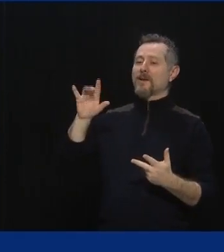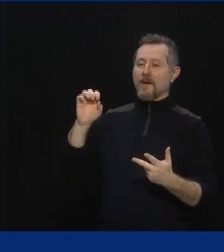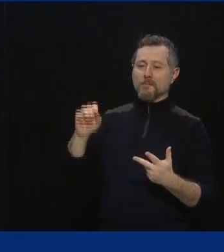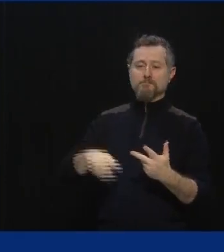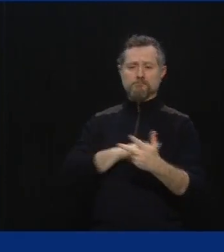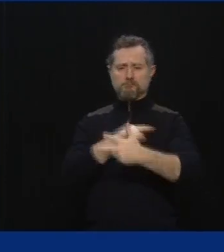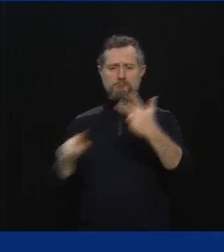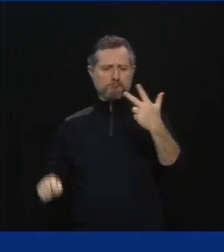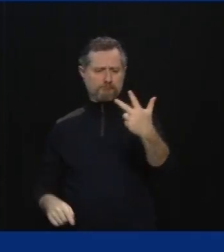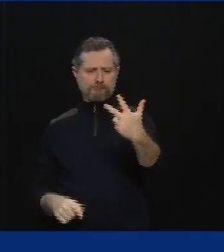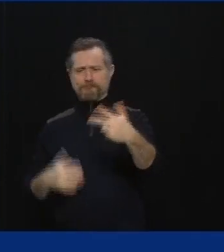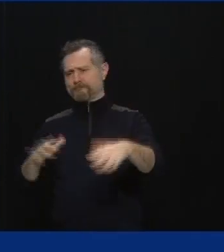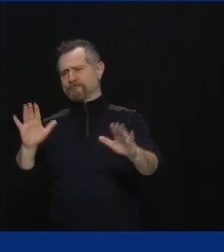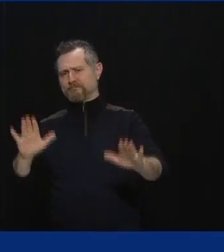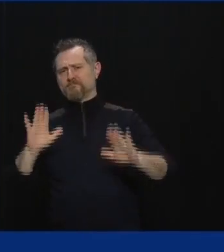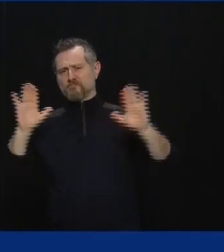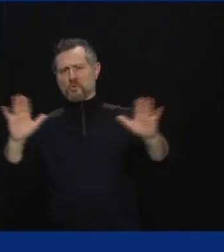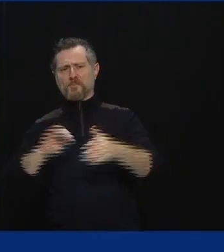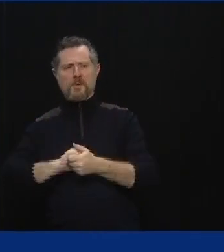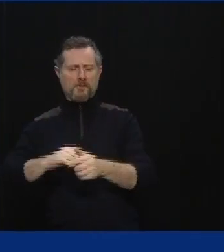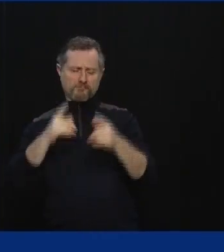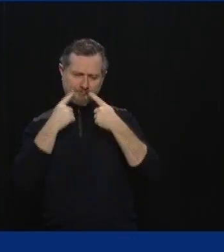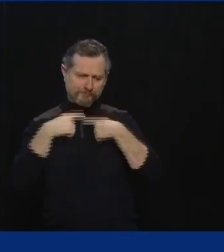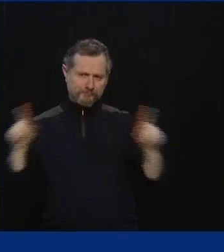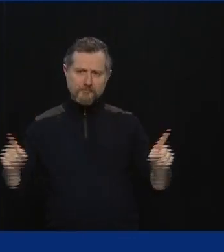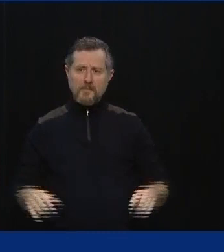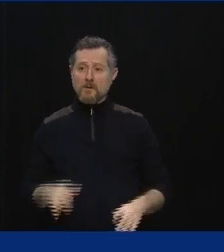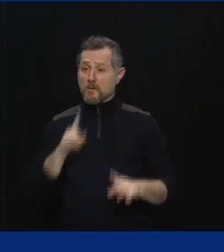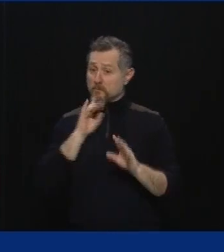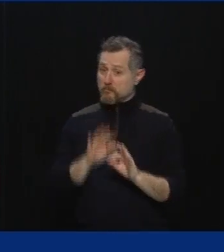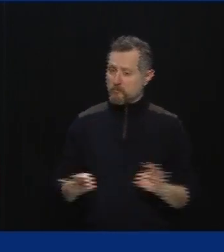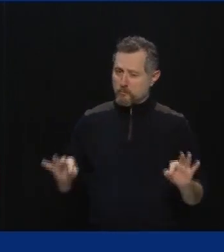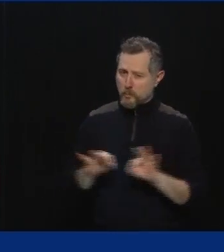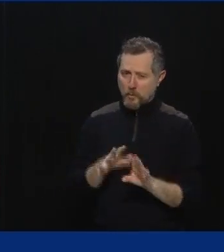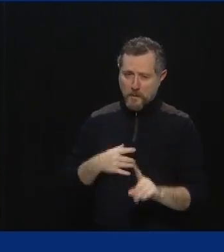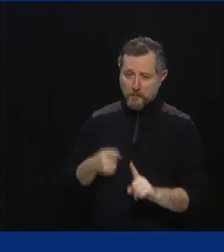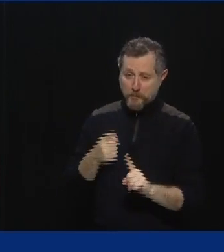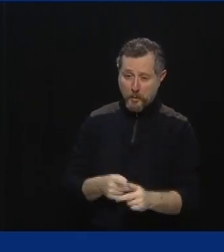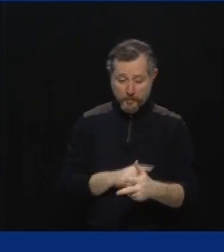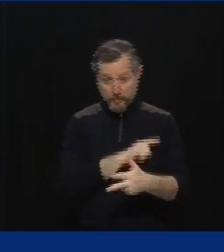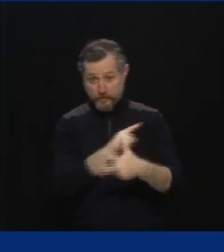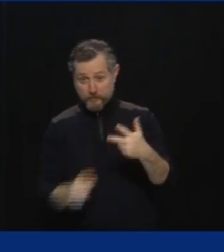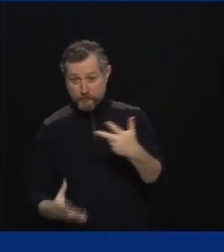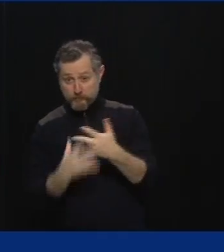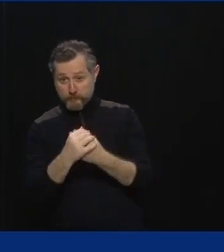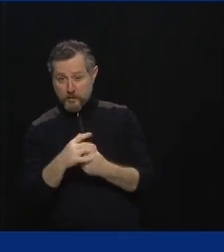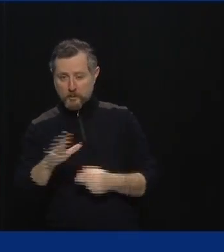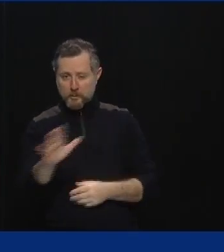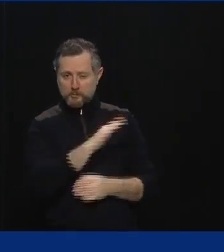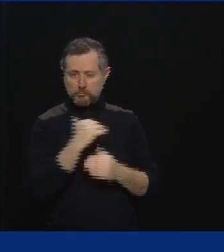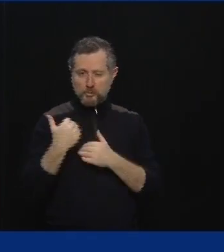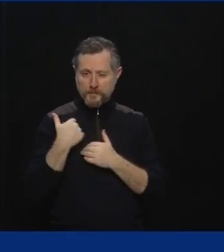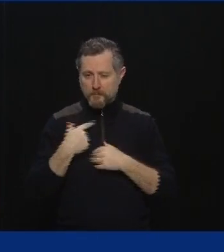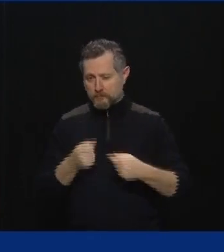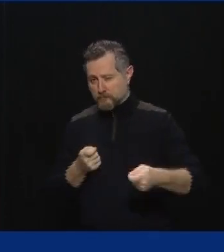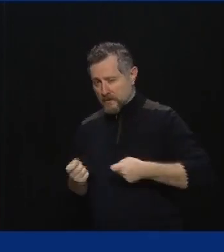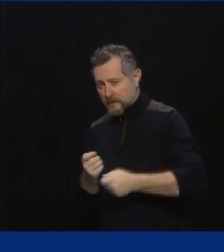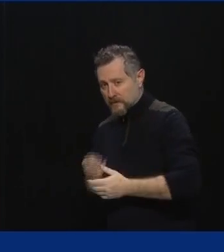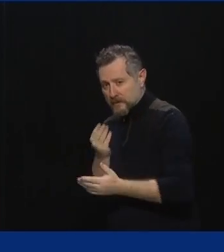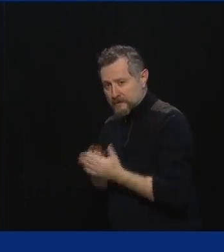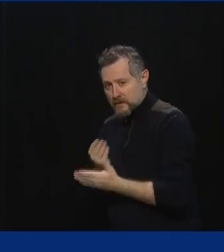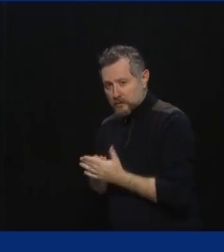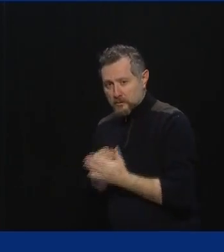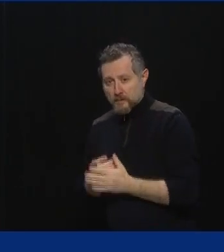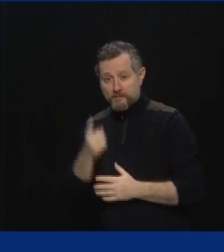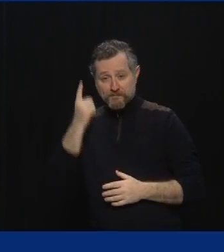accomplishment. As stewards, and this is important, as stewards of capital for public